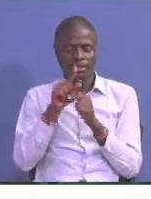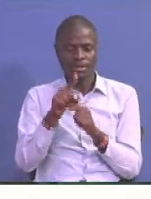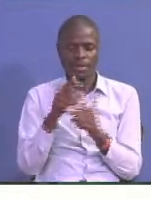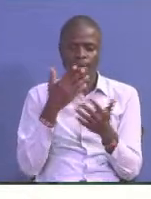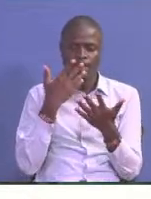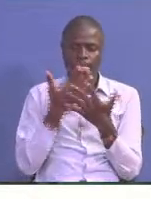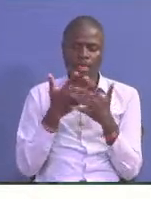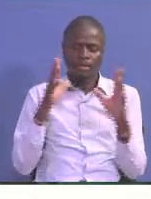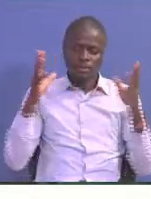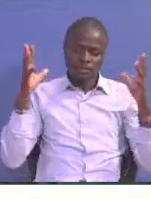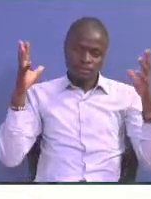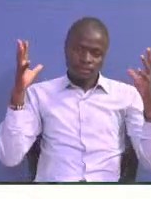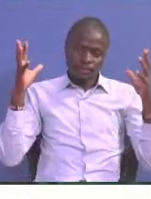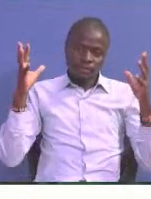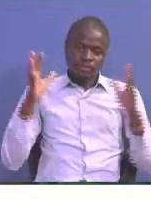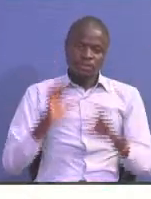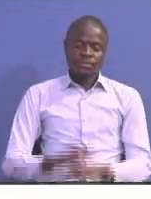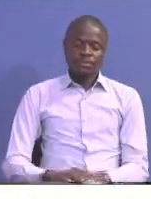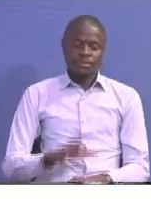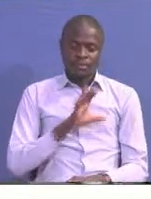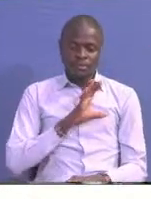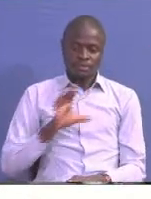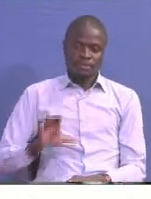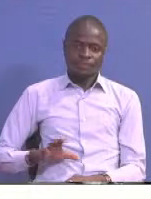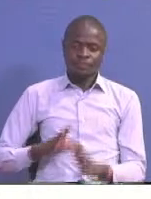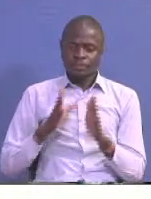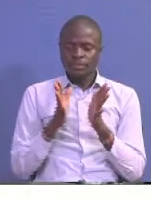Thank you. Let's appreciate her. Chancellor.